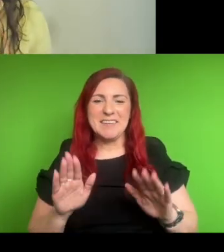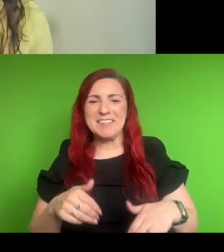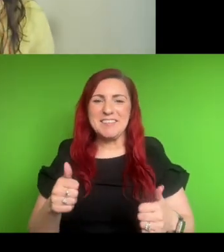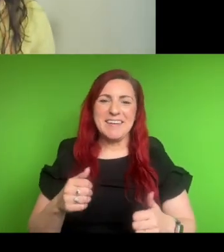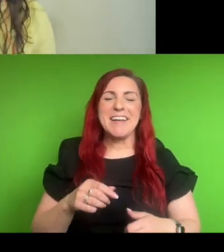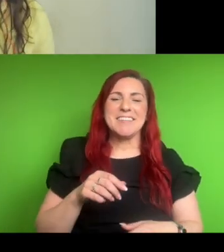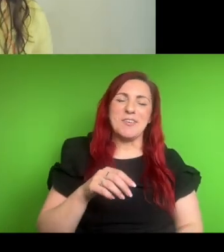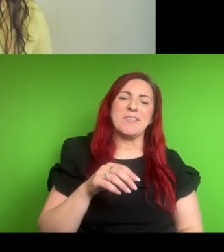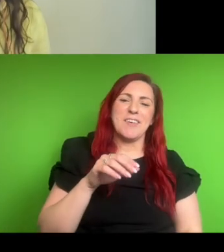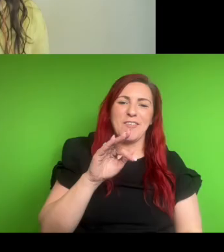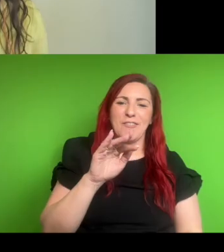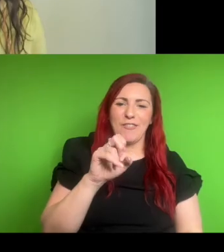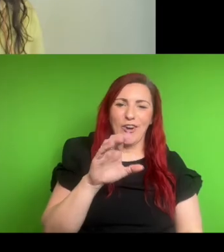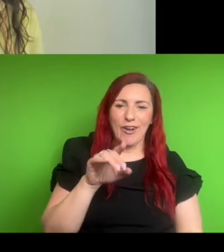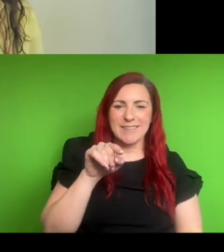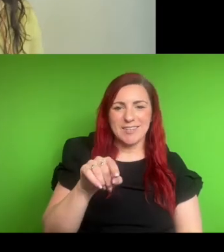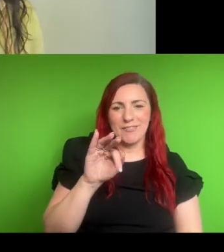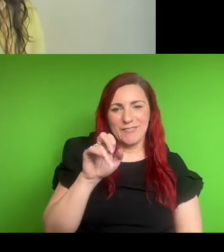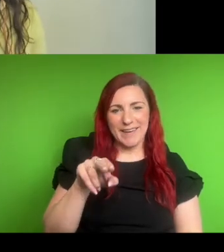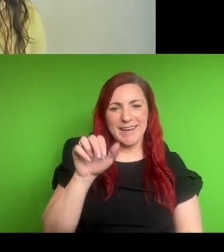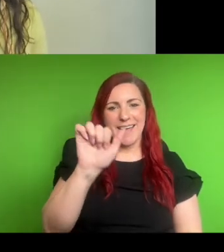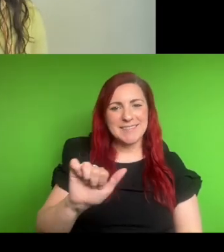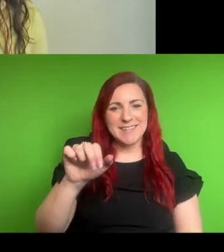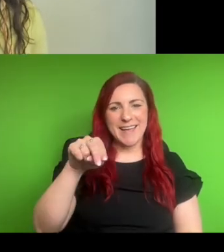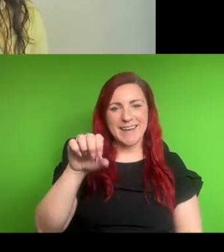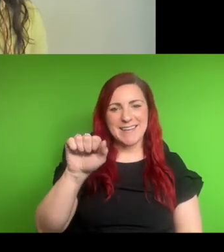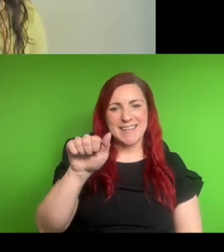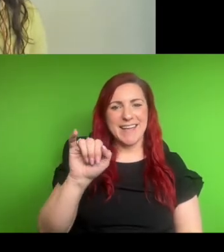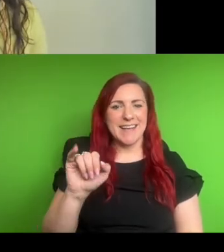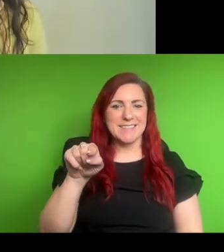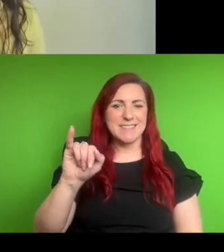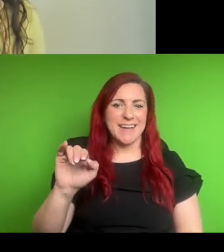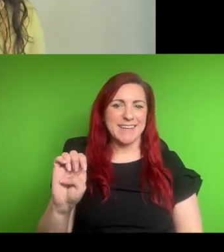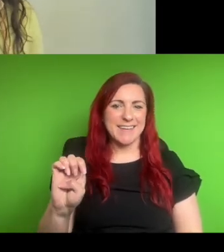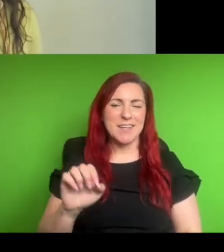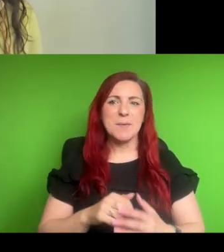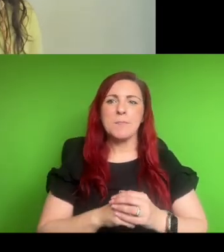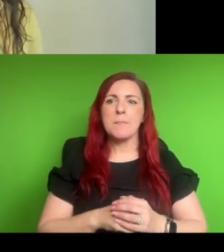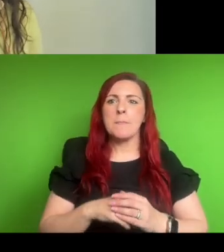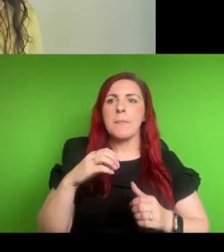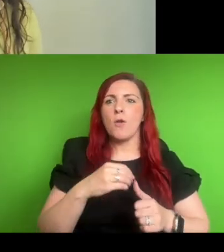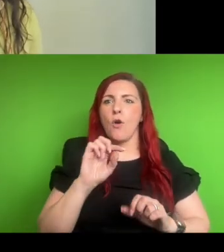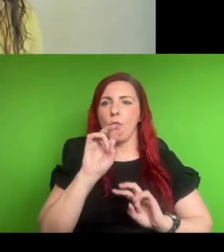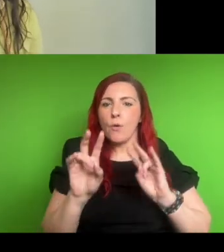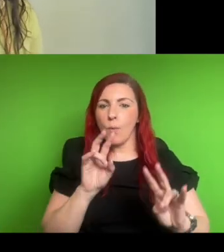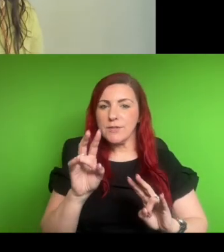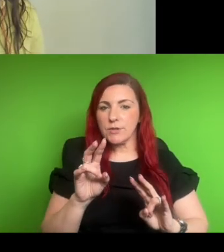.ie. NSAI.ie. Okay, thanks so much. The other question we have here is actually for Elizabeth O'Farrell.